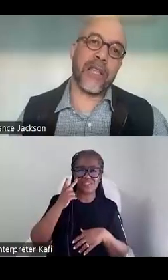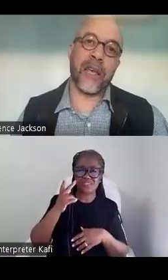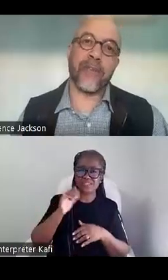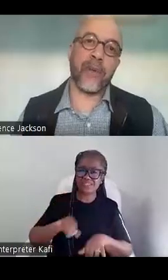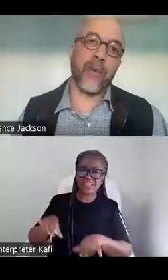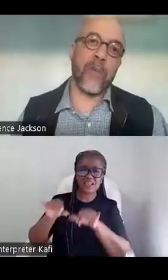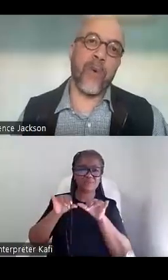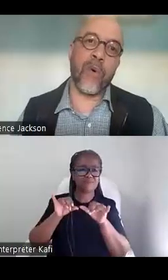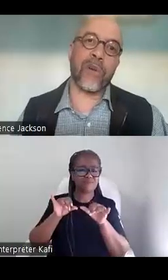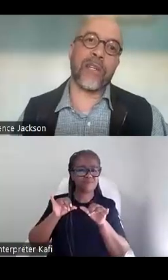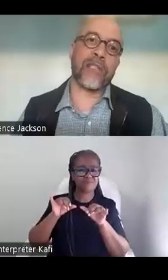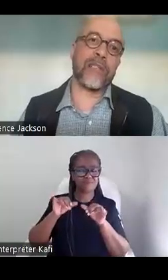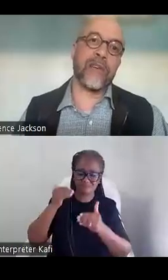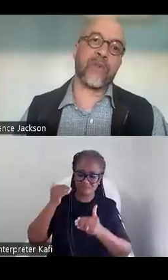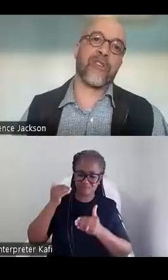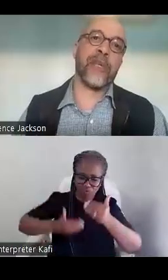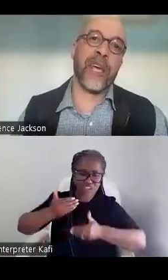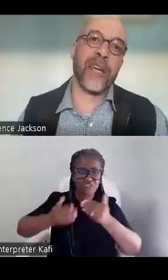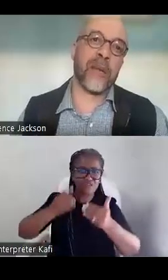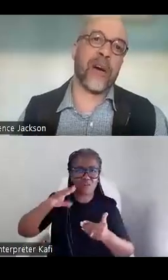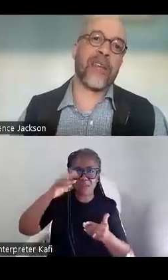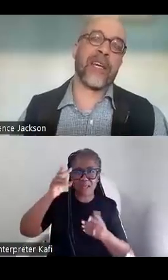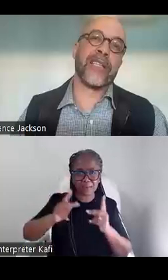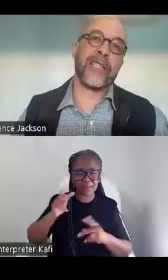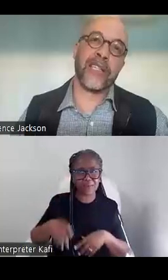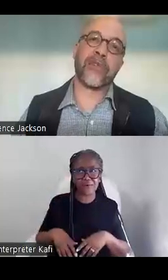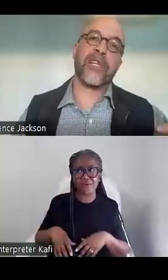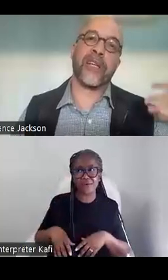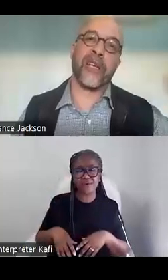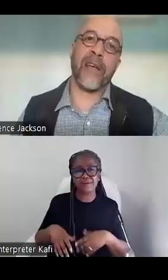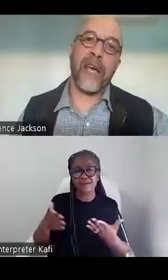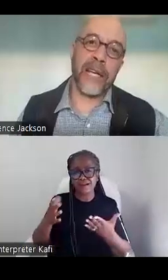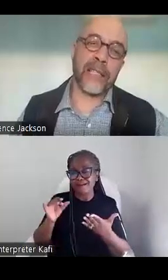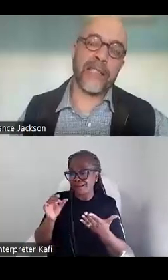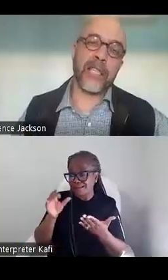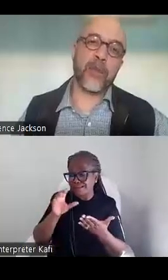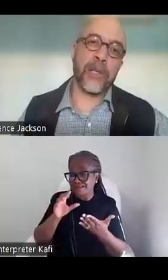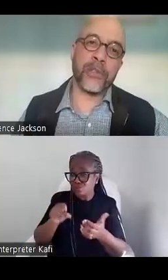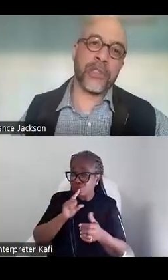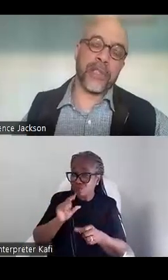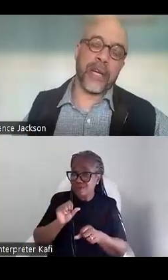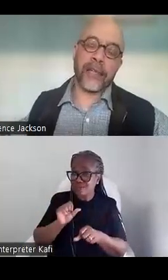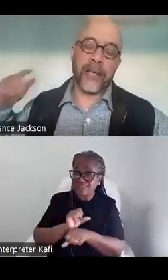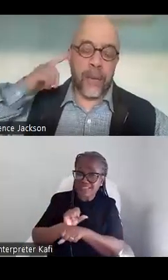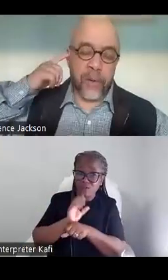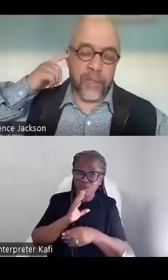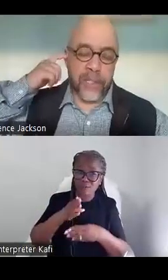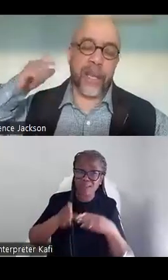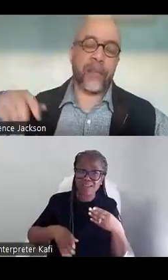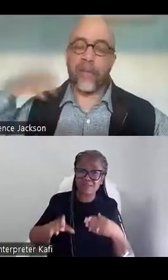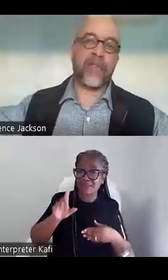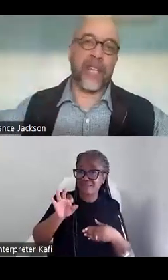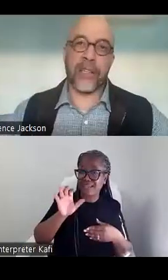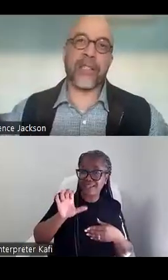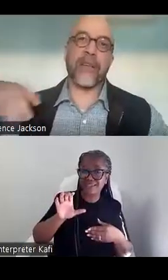and slavery will more or less, sort of be ended by the 19th century. And then it is the explosion of the cotton commerce